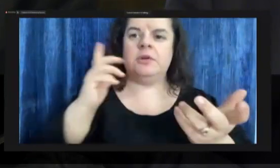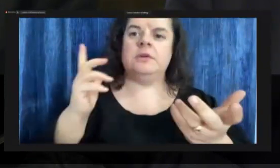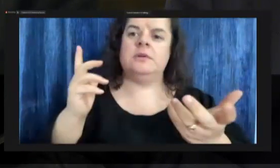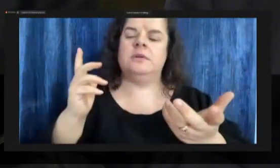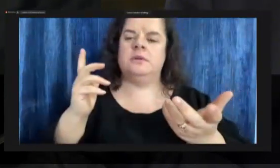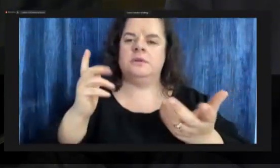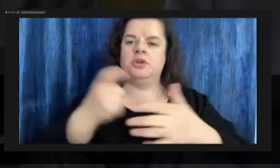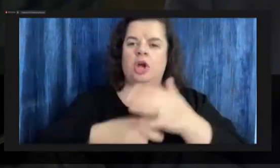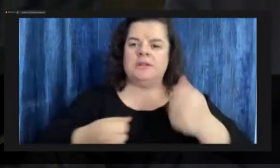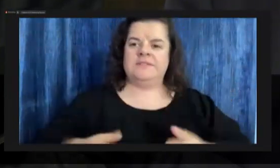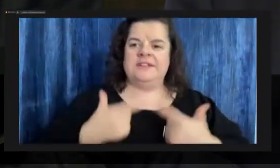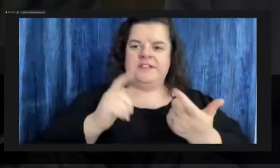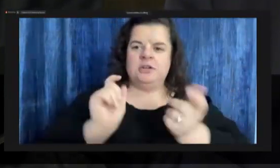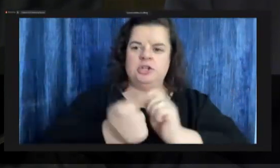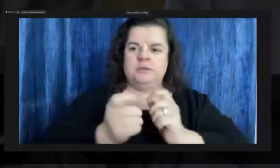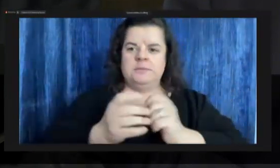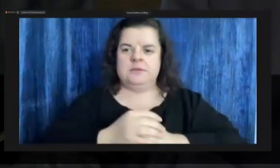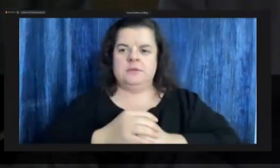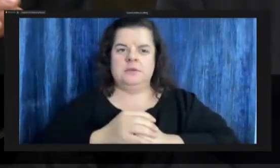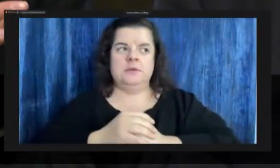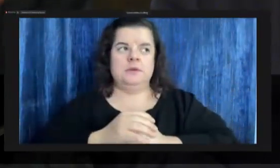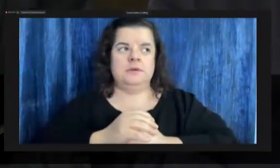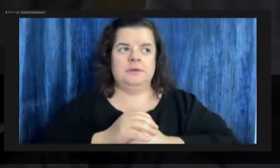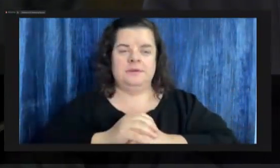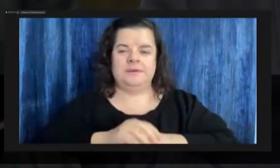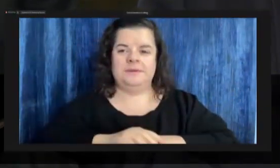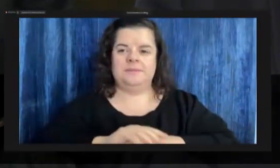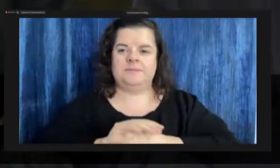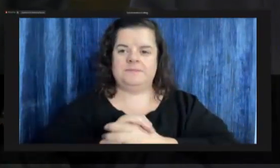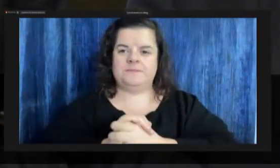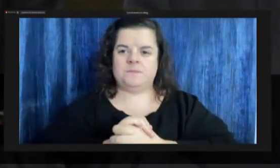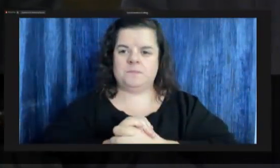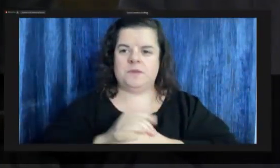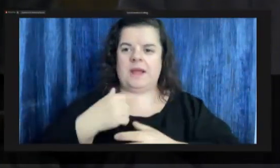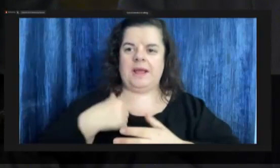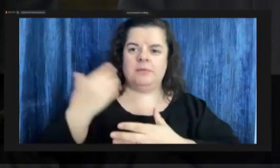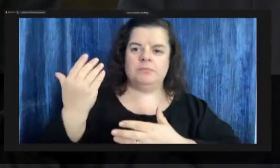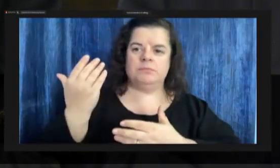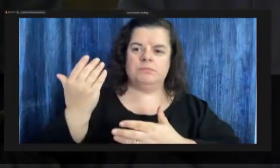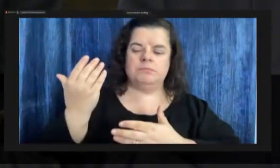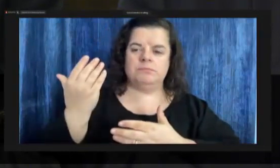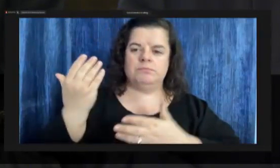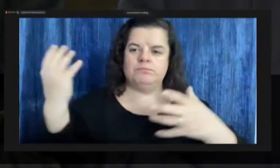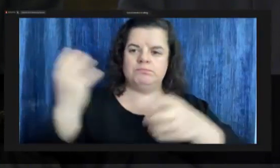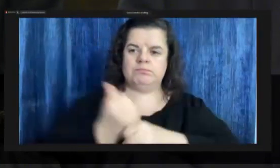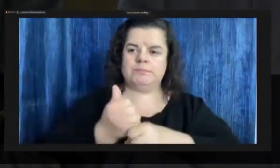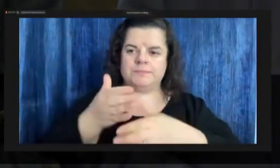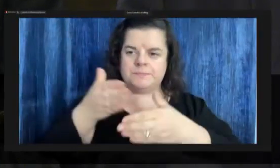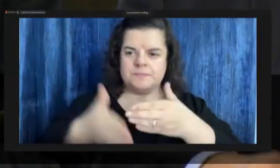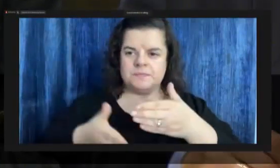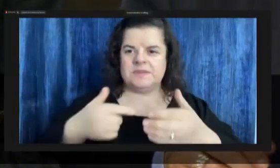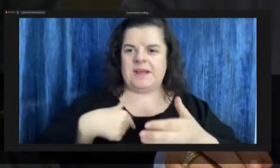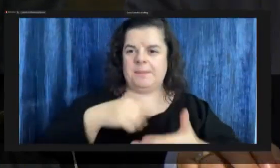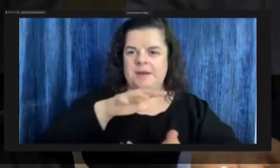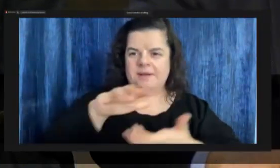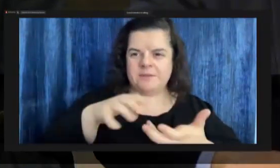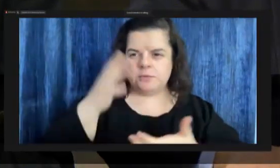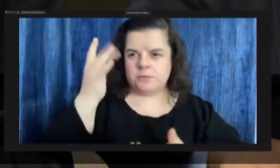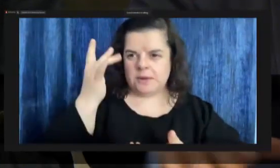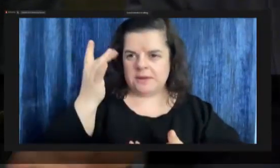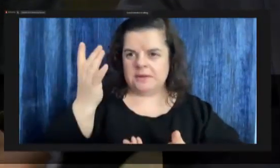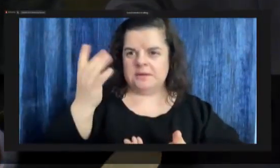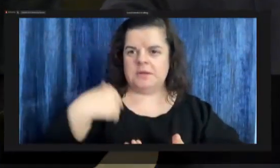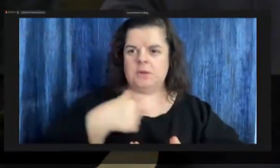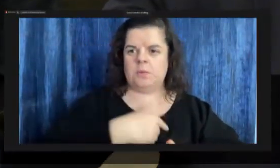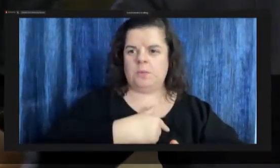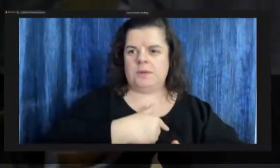of living. And so I bring that to a conclusion to say I'm kind of confused why we have